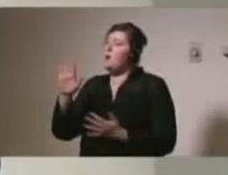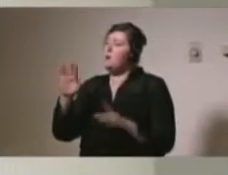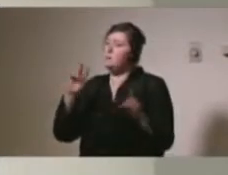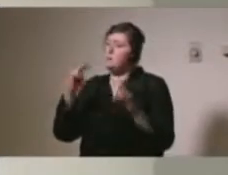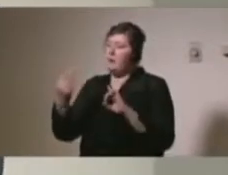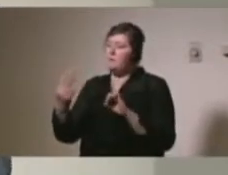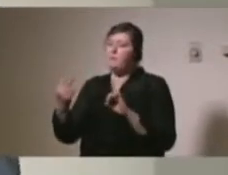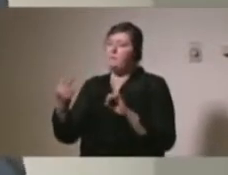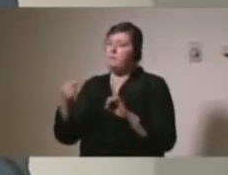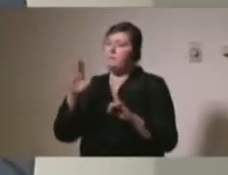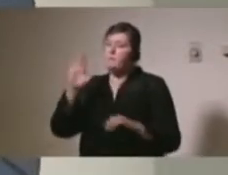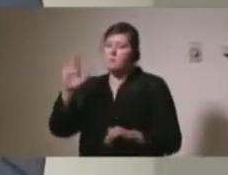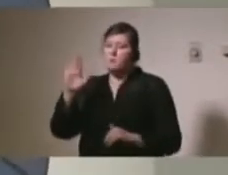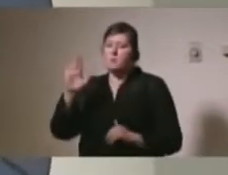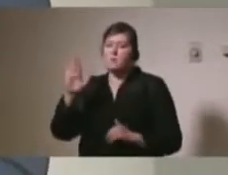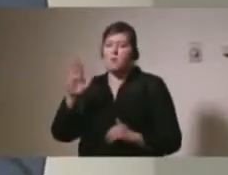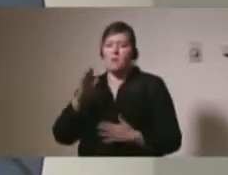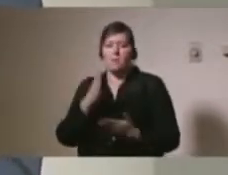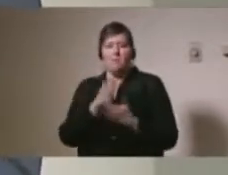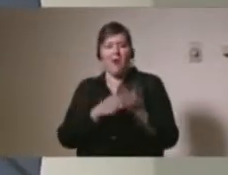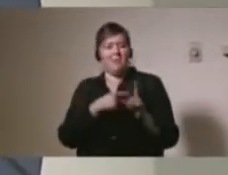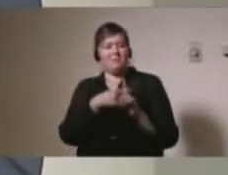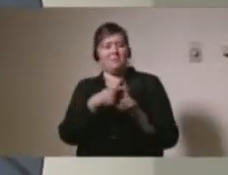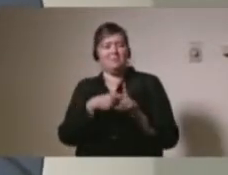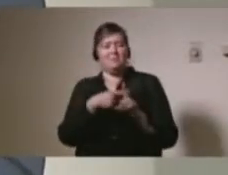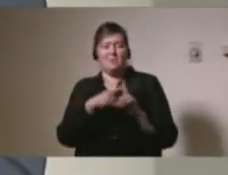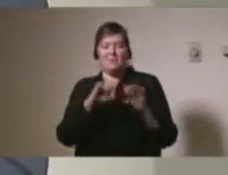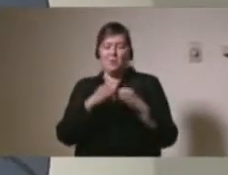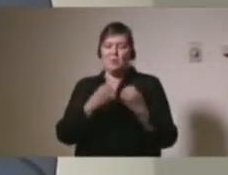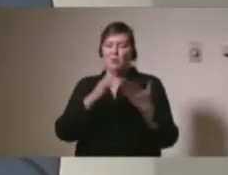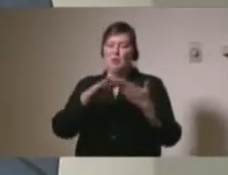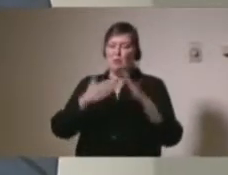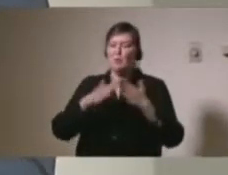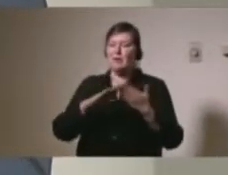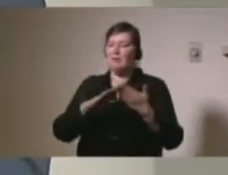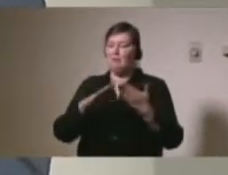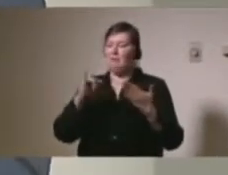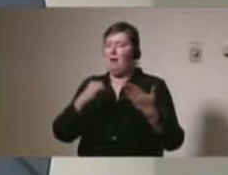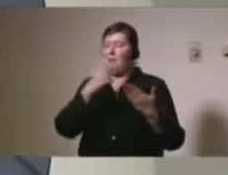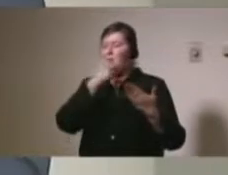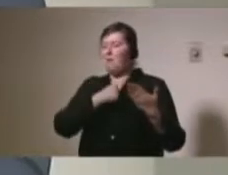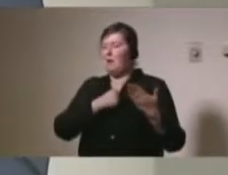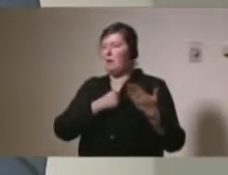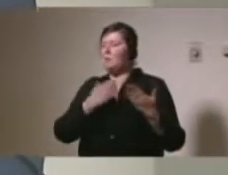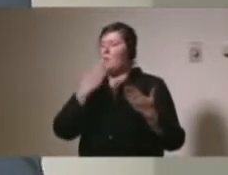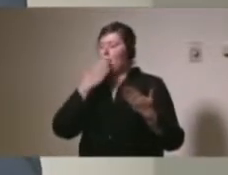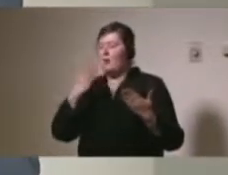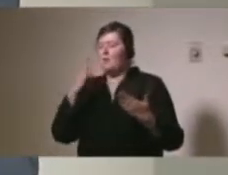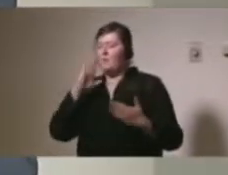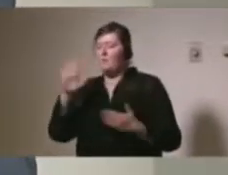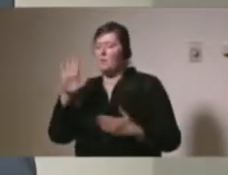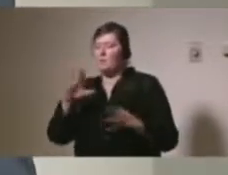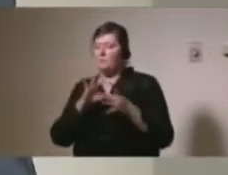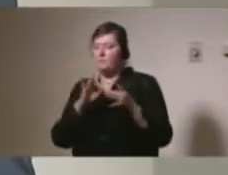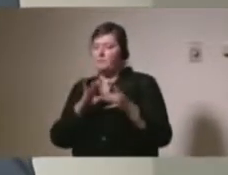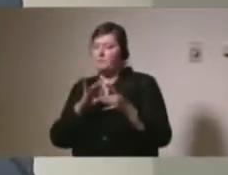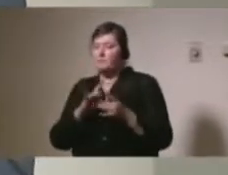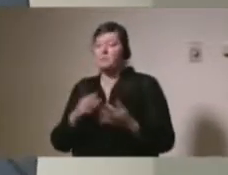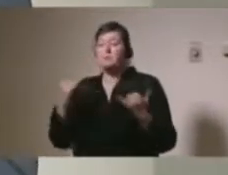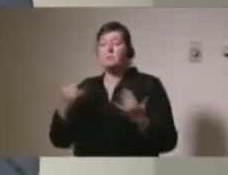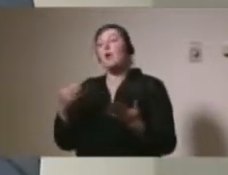the postal bank in France, which is at the same time a socially oriented bank. Lewenza